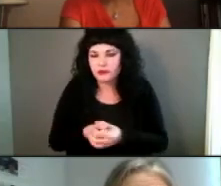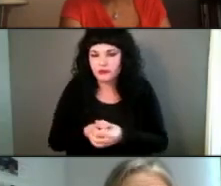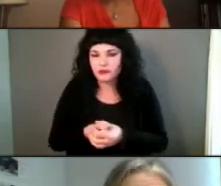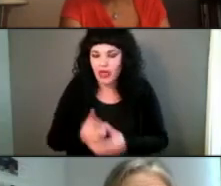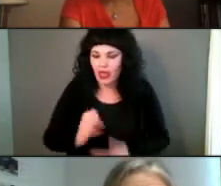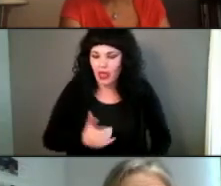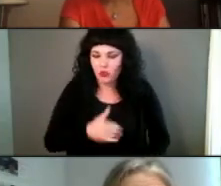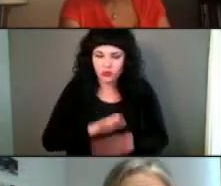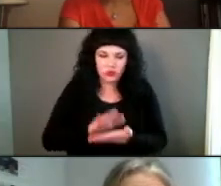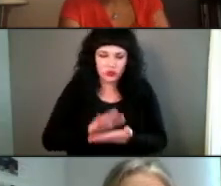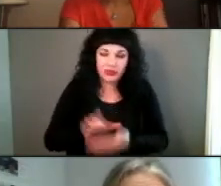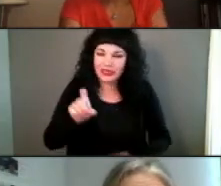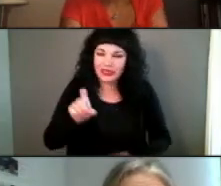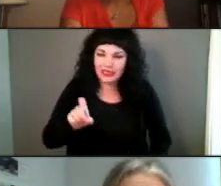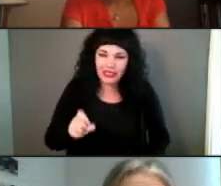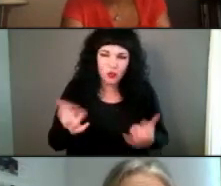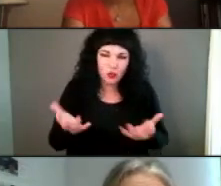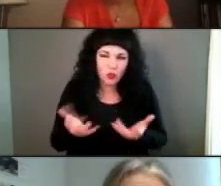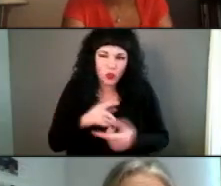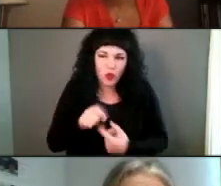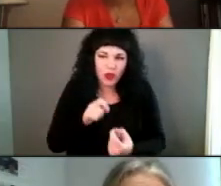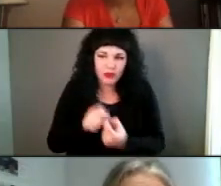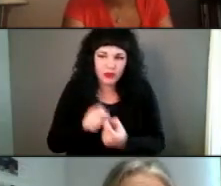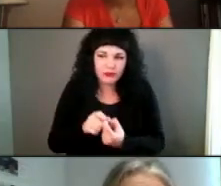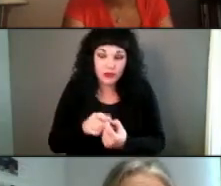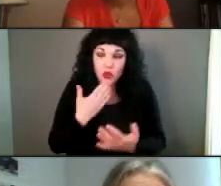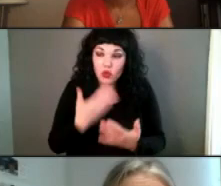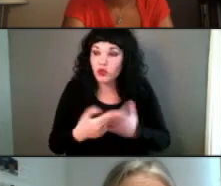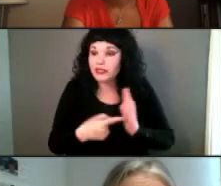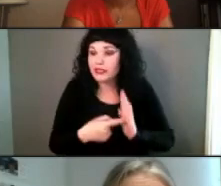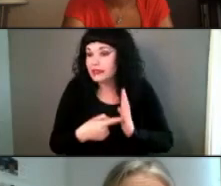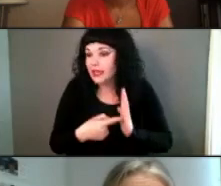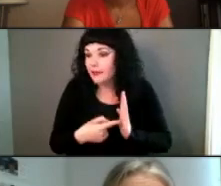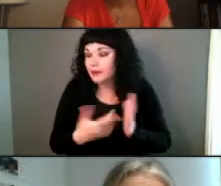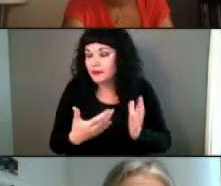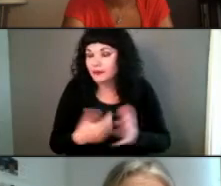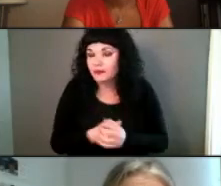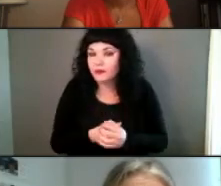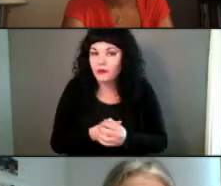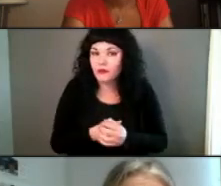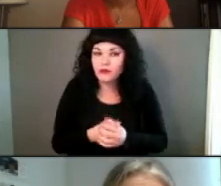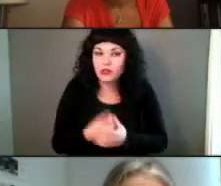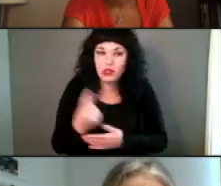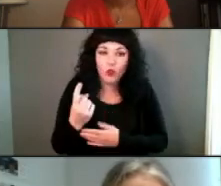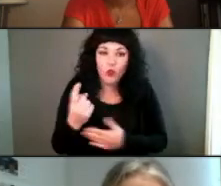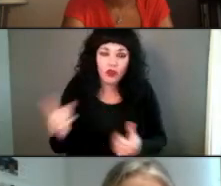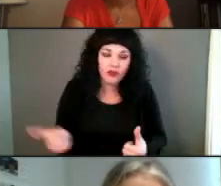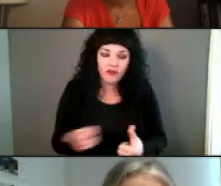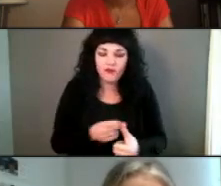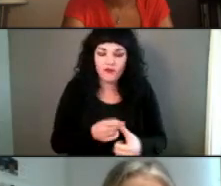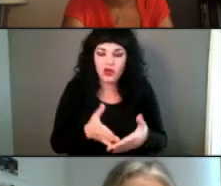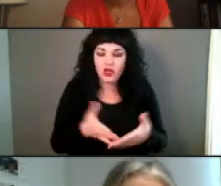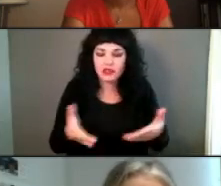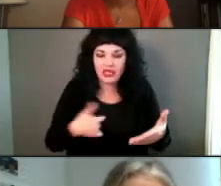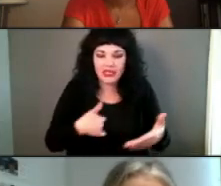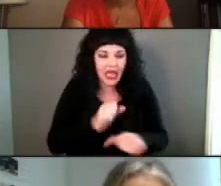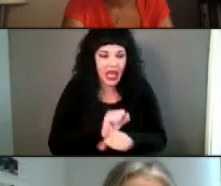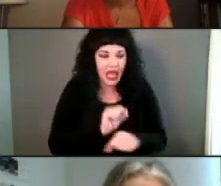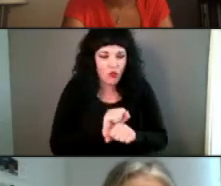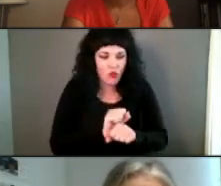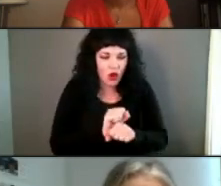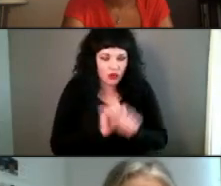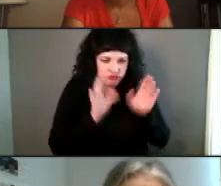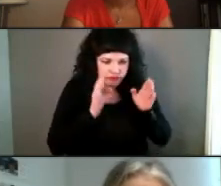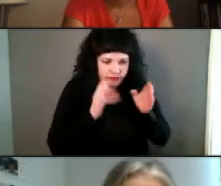schools. I think a really good example is, one of the first things that I worked on as a school board member was reforming our